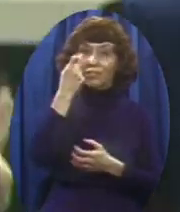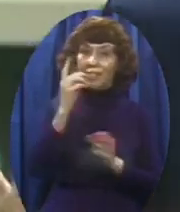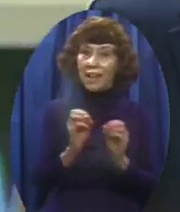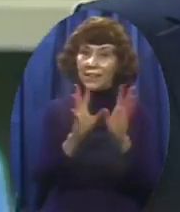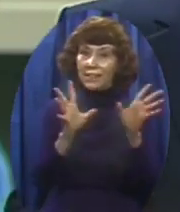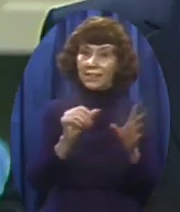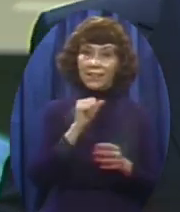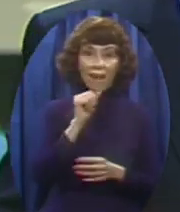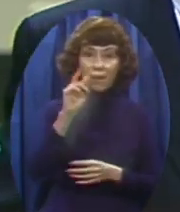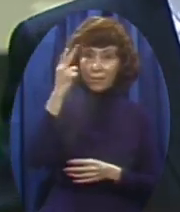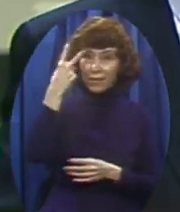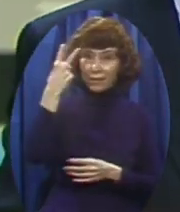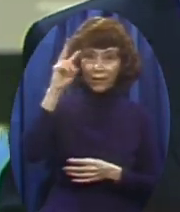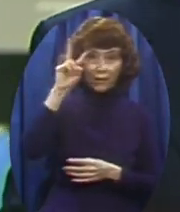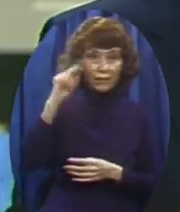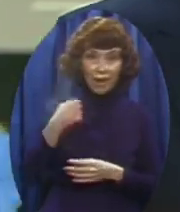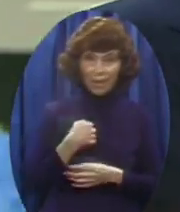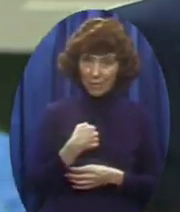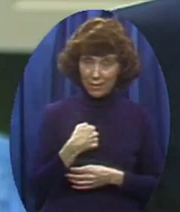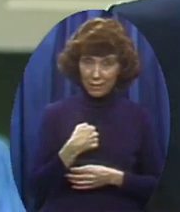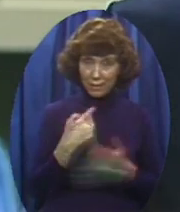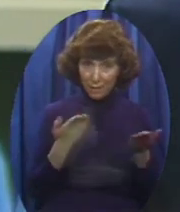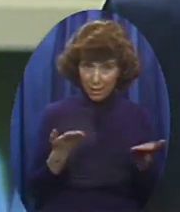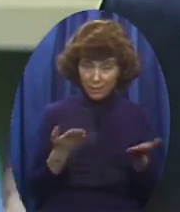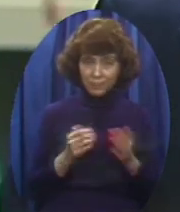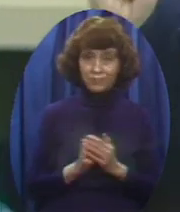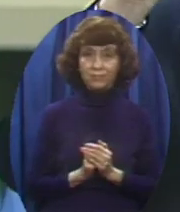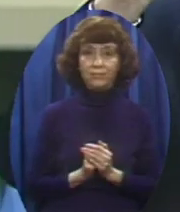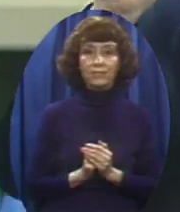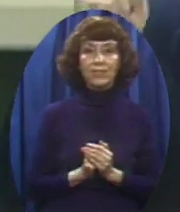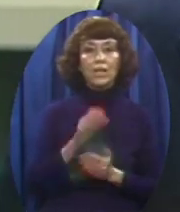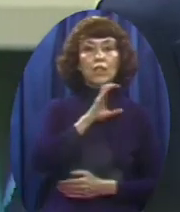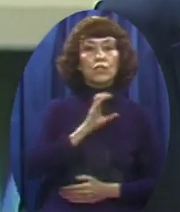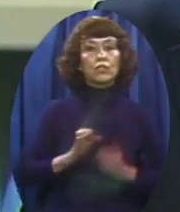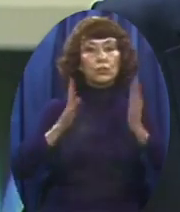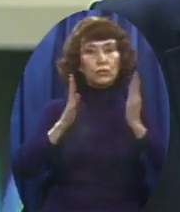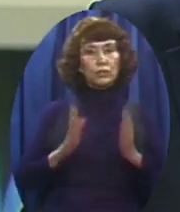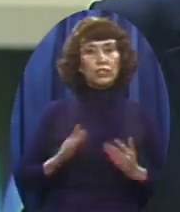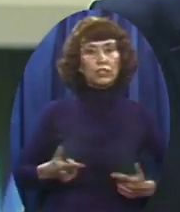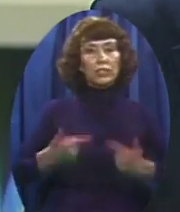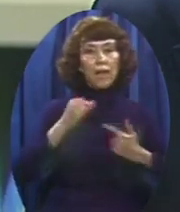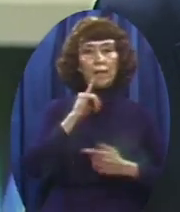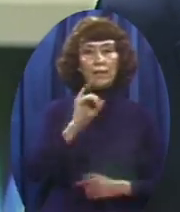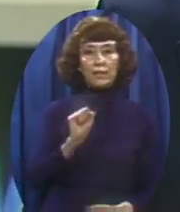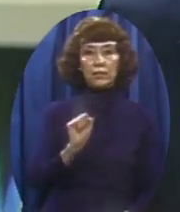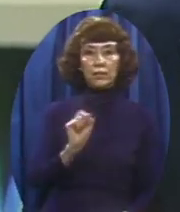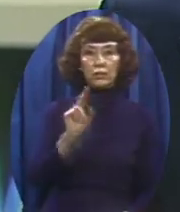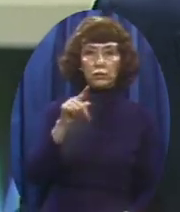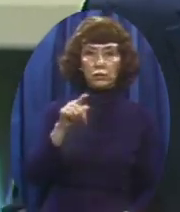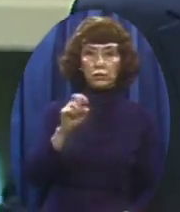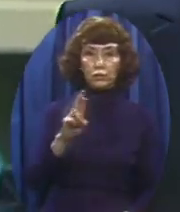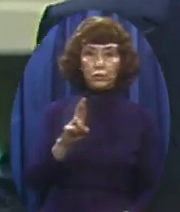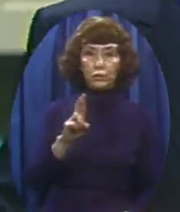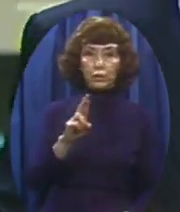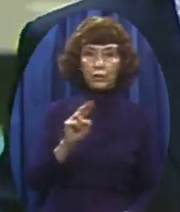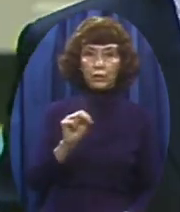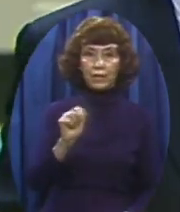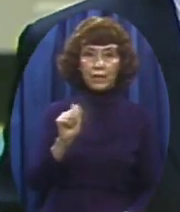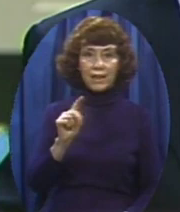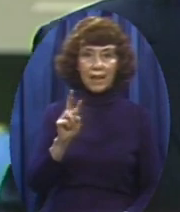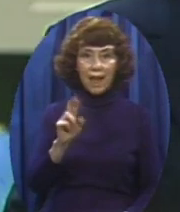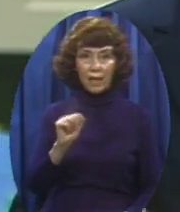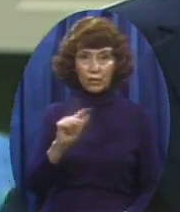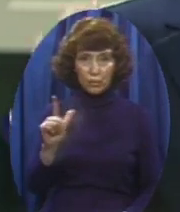the Christian life is a supernatural thing. One becomes a Christian by a